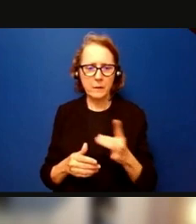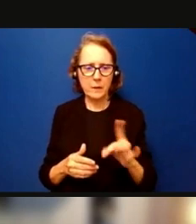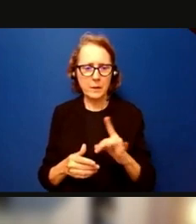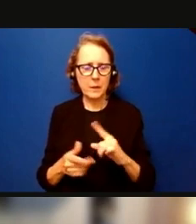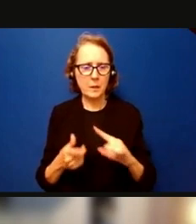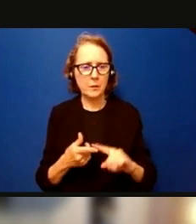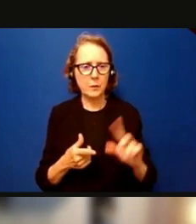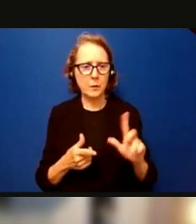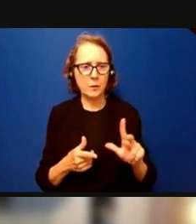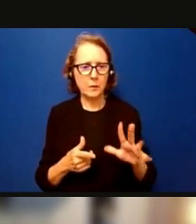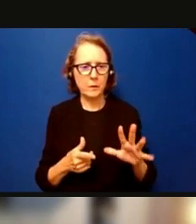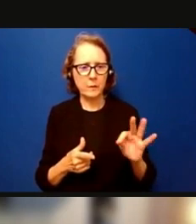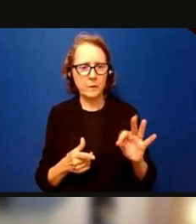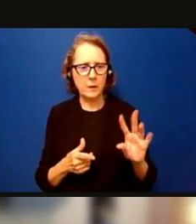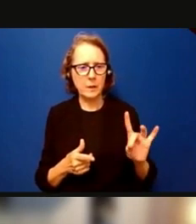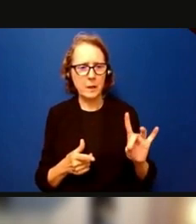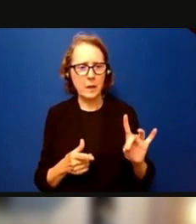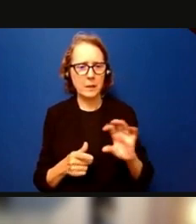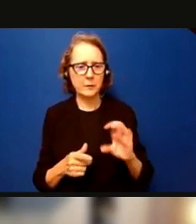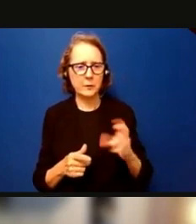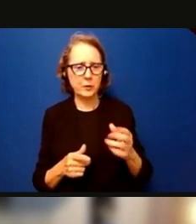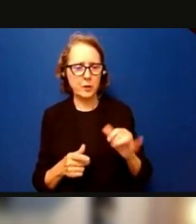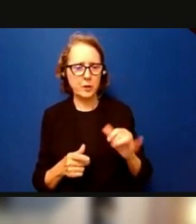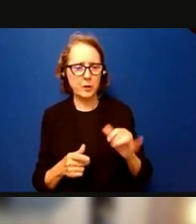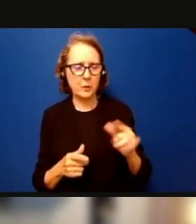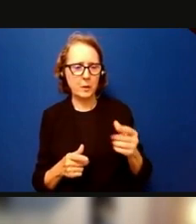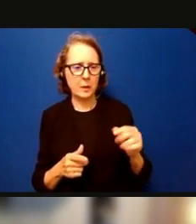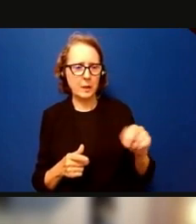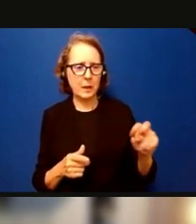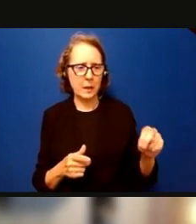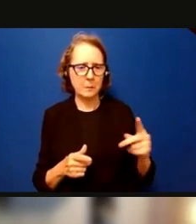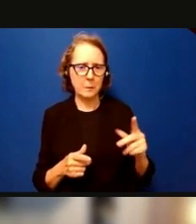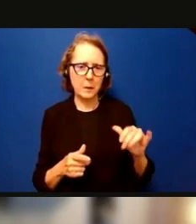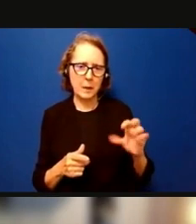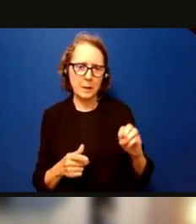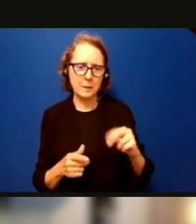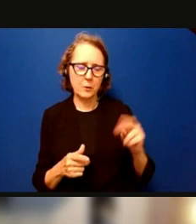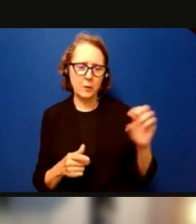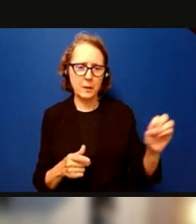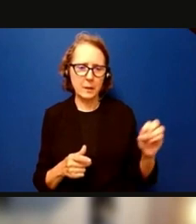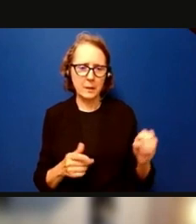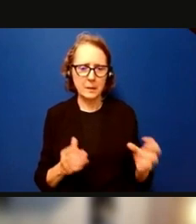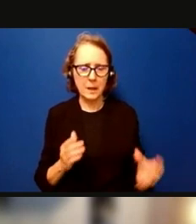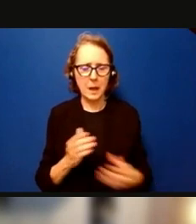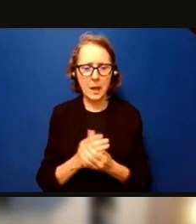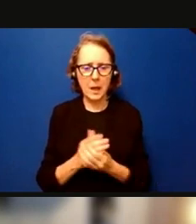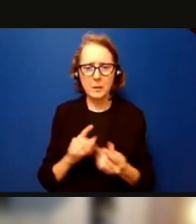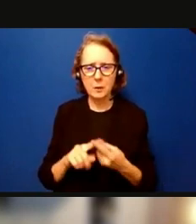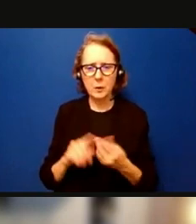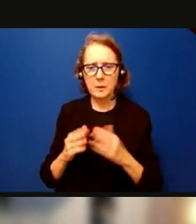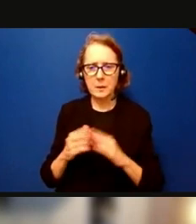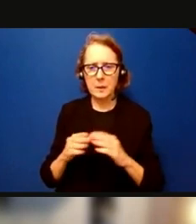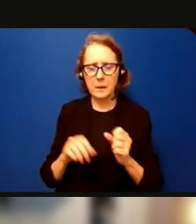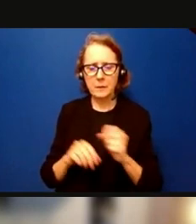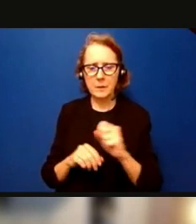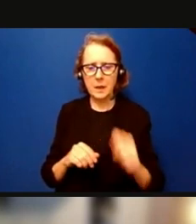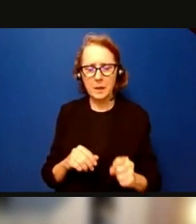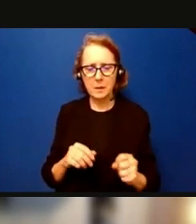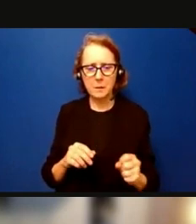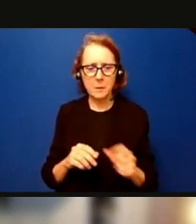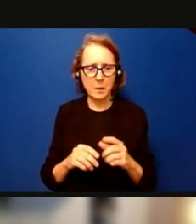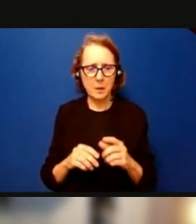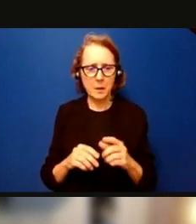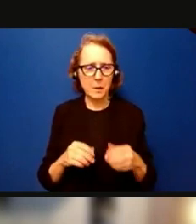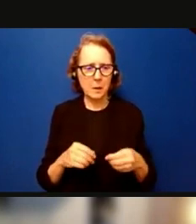3598 Cherry Glen Place Northeast, annexed to the City of Salem, prescribing zoning and withdrawing the territory from the Marion County